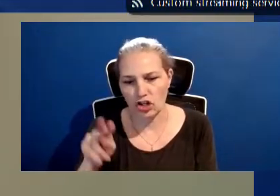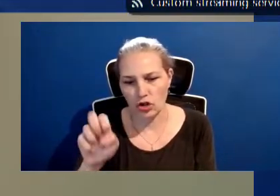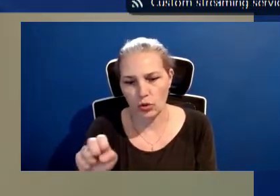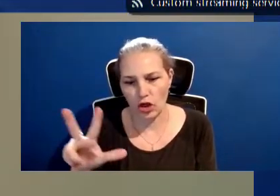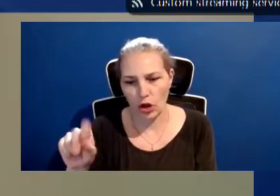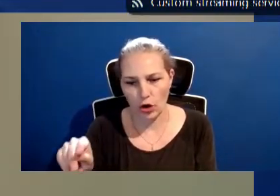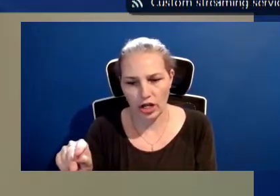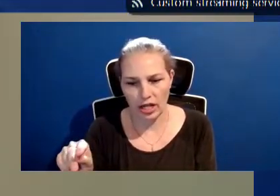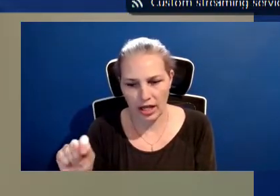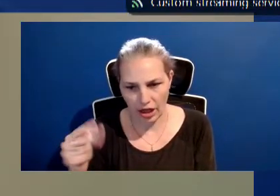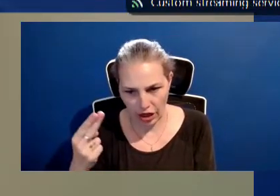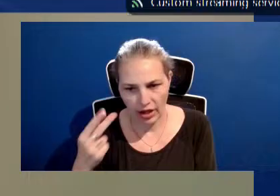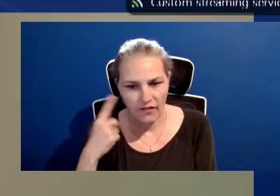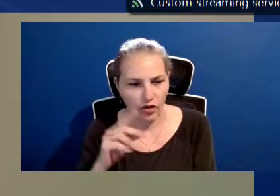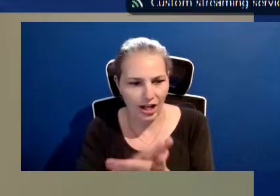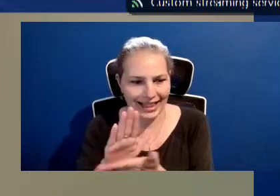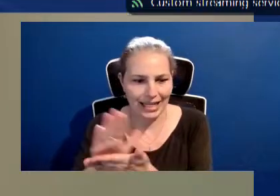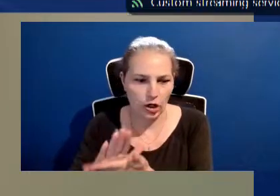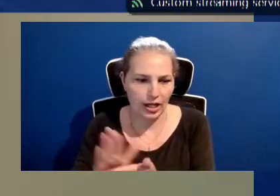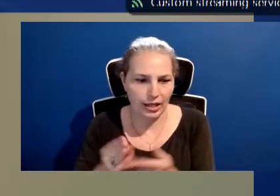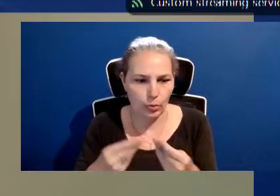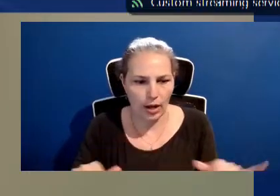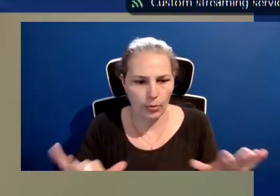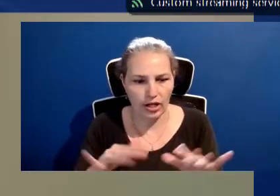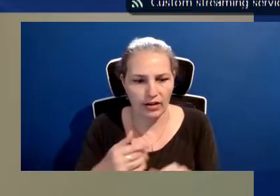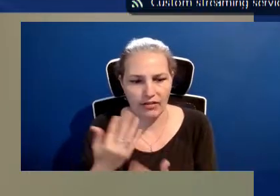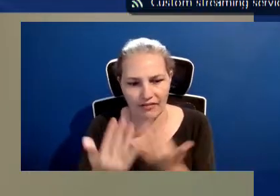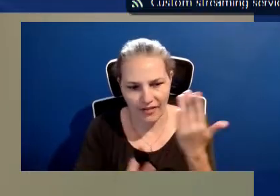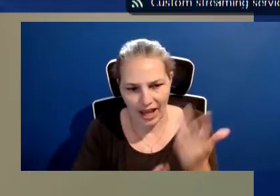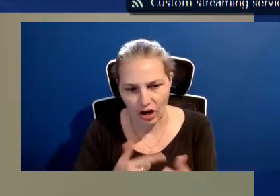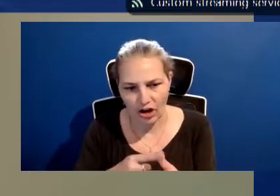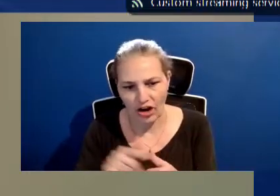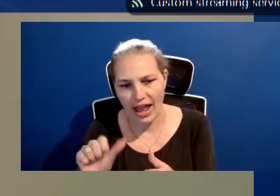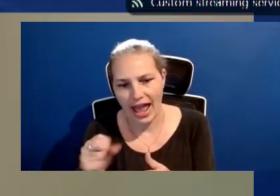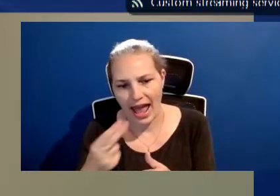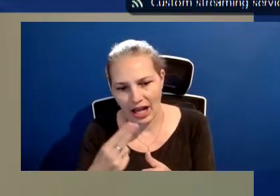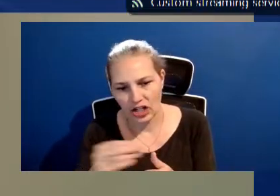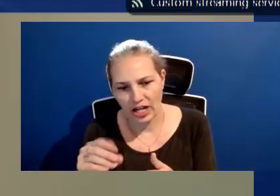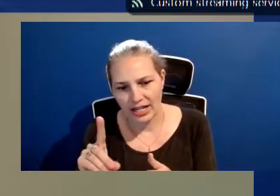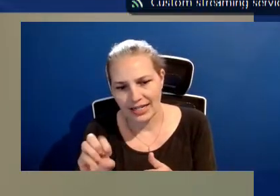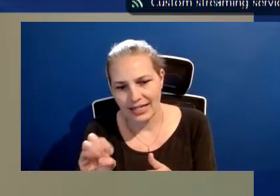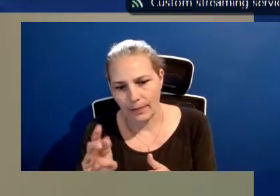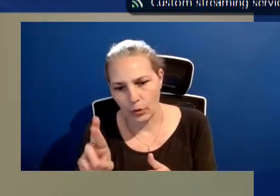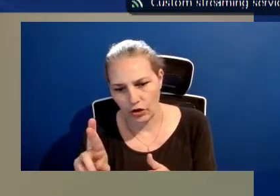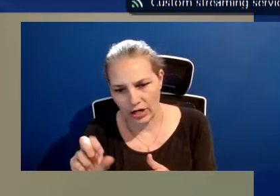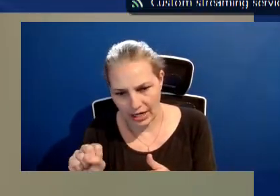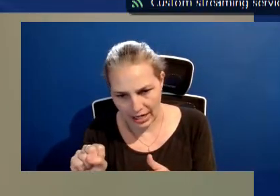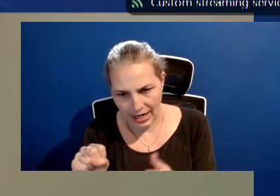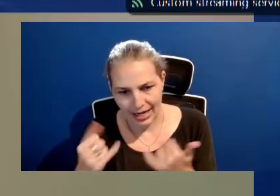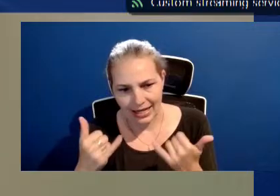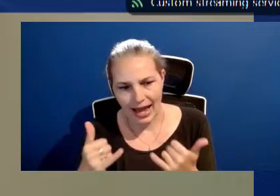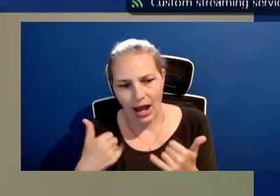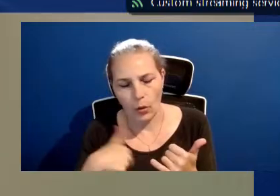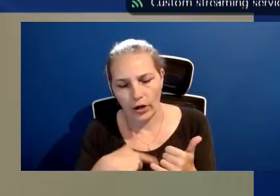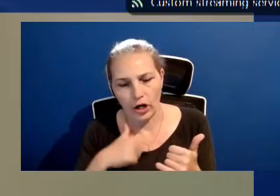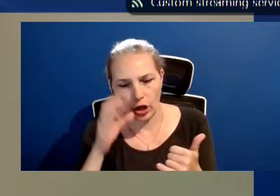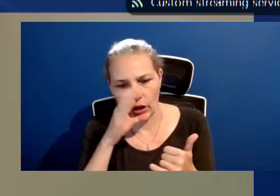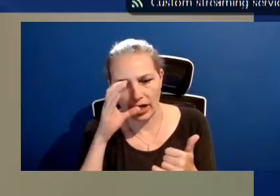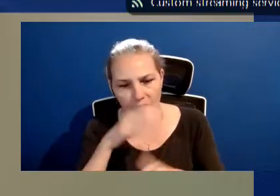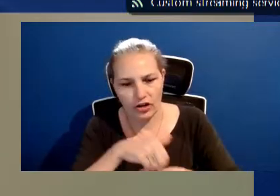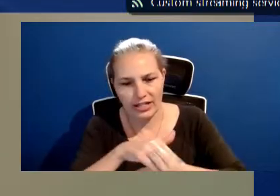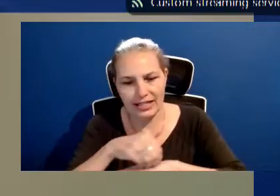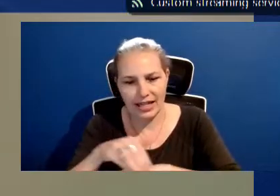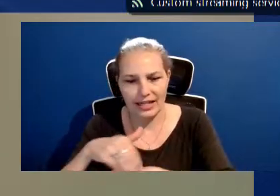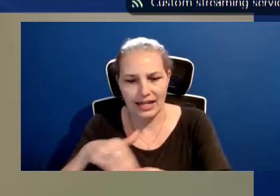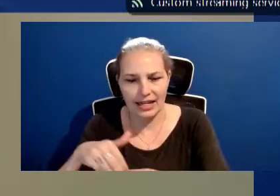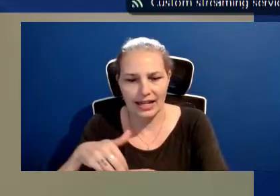are now looking at moving forward with abatement. Letters should have gone out to property